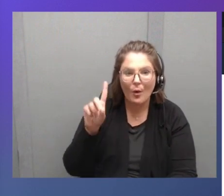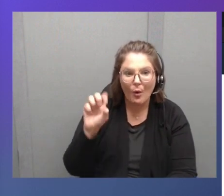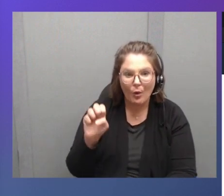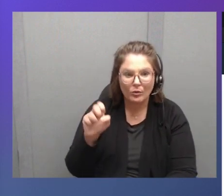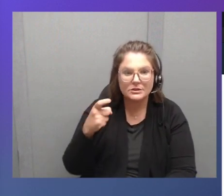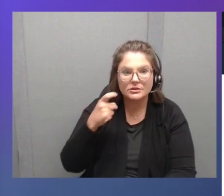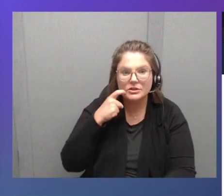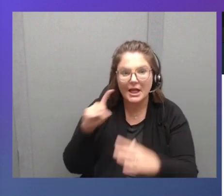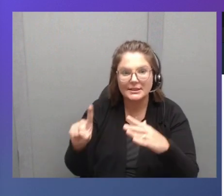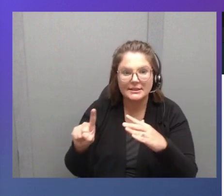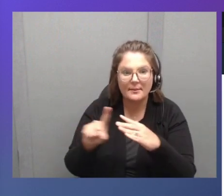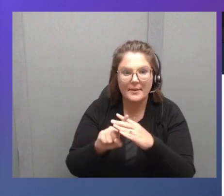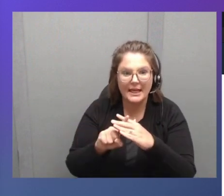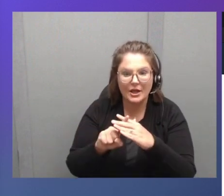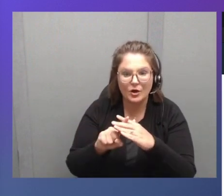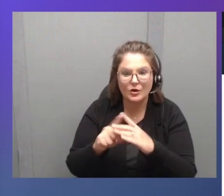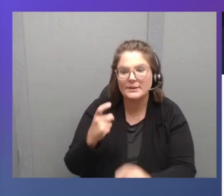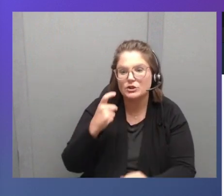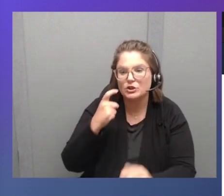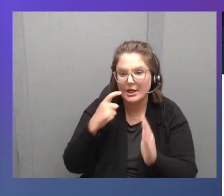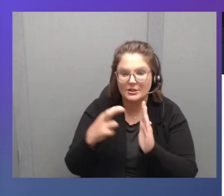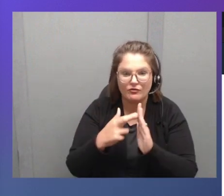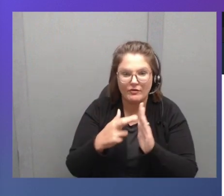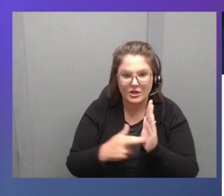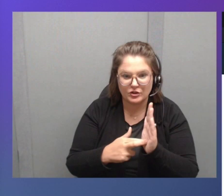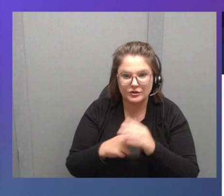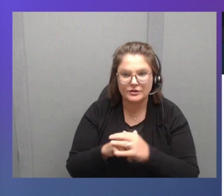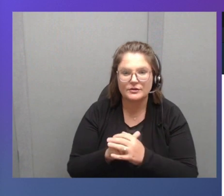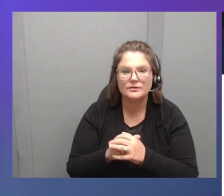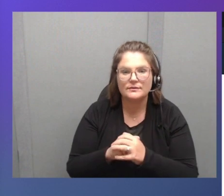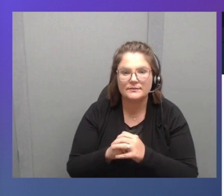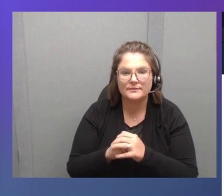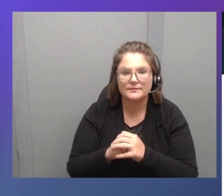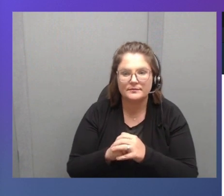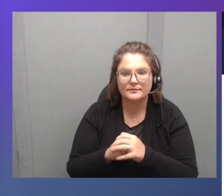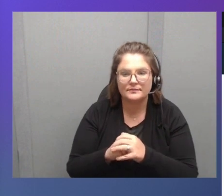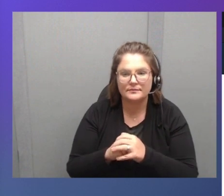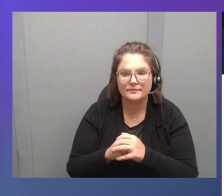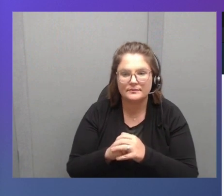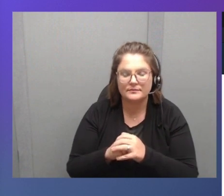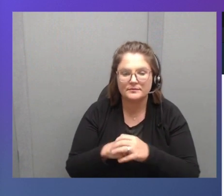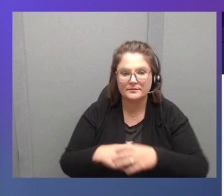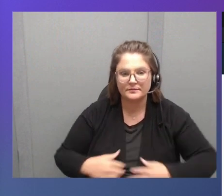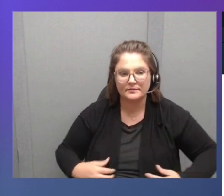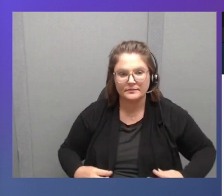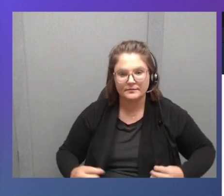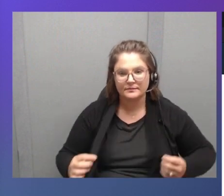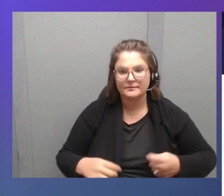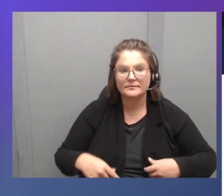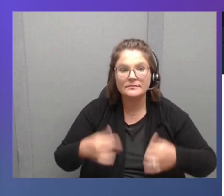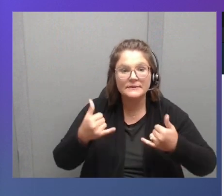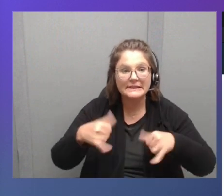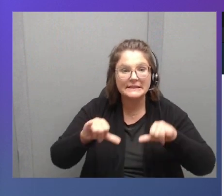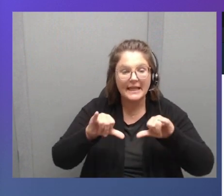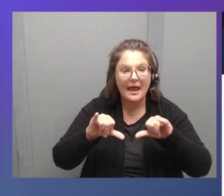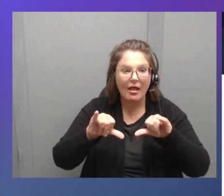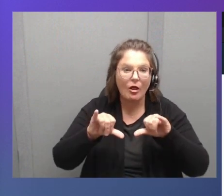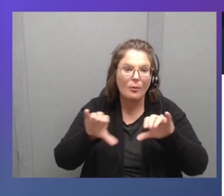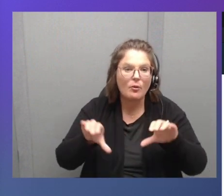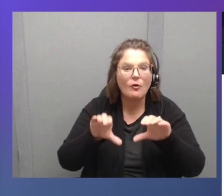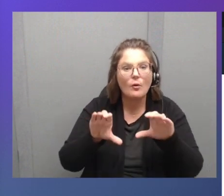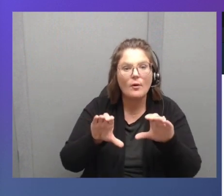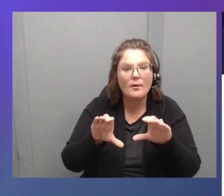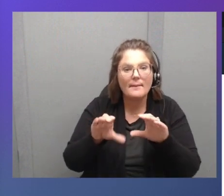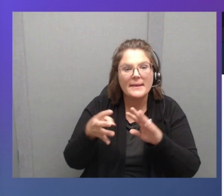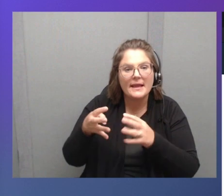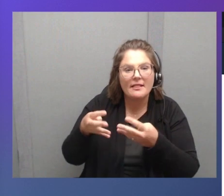So this is the one that we just registered. So Ubuntu has the version. It's still performing the indexing, so we're not going to do a great deal of